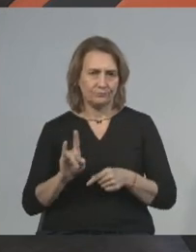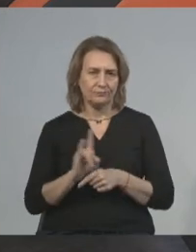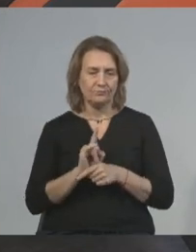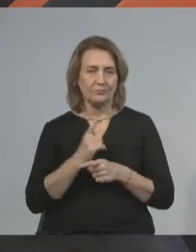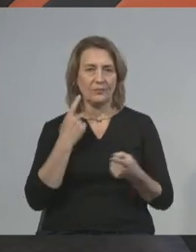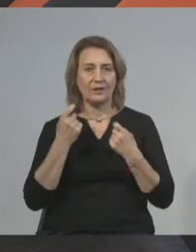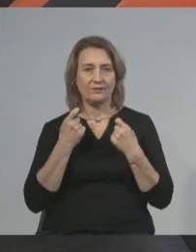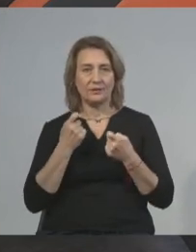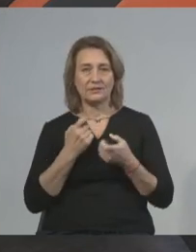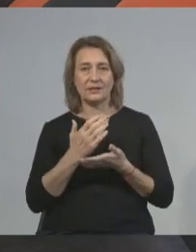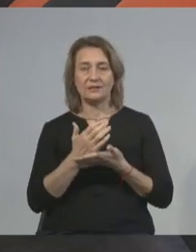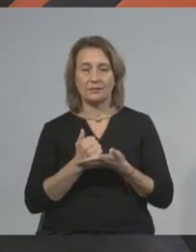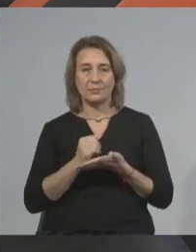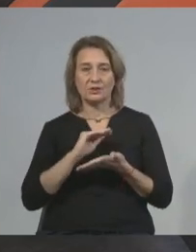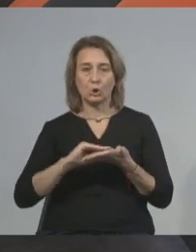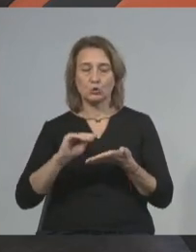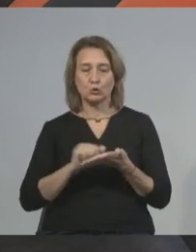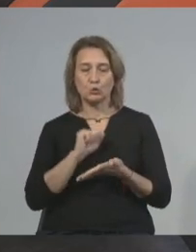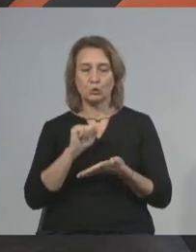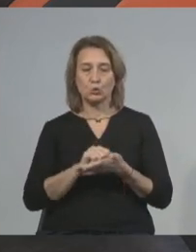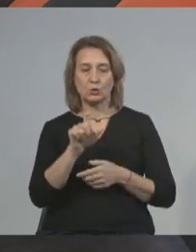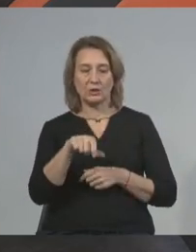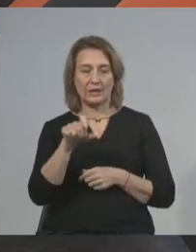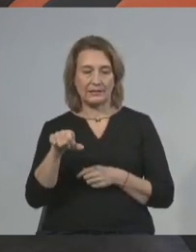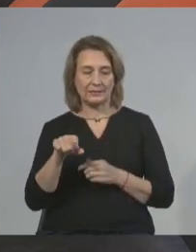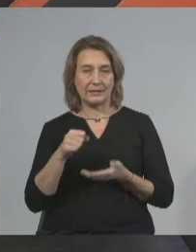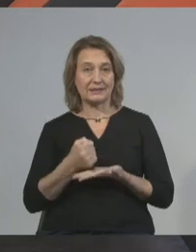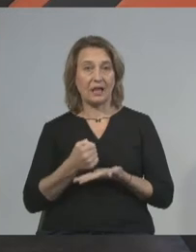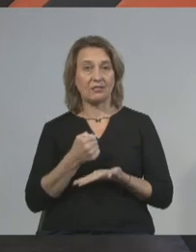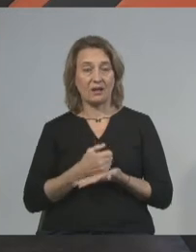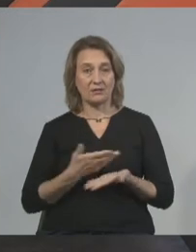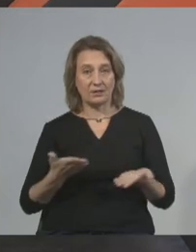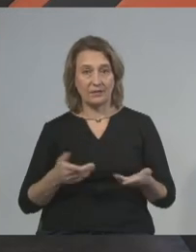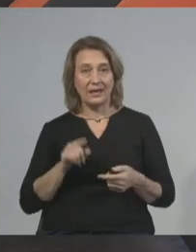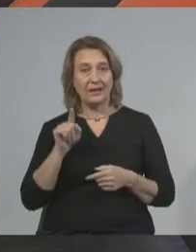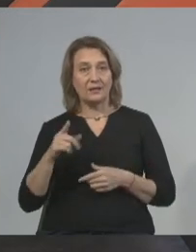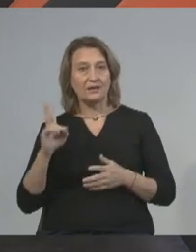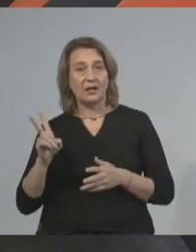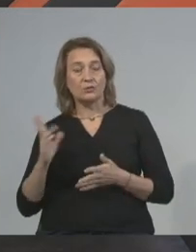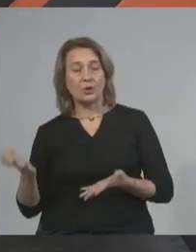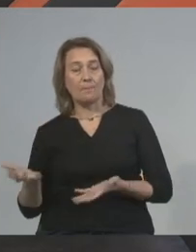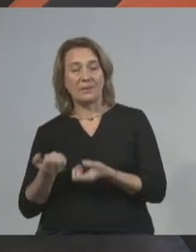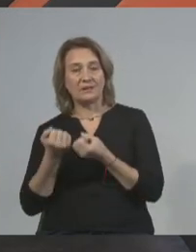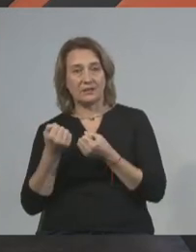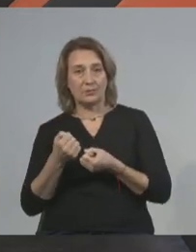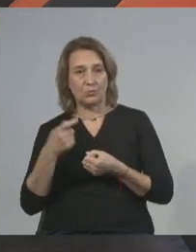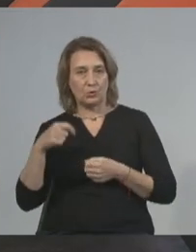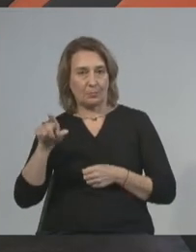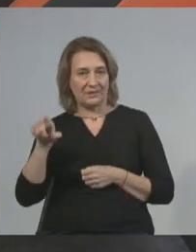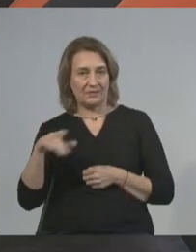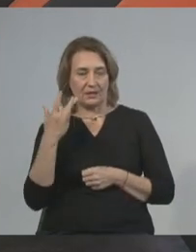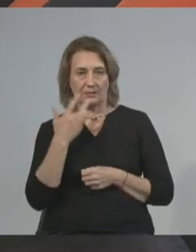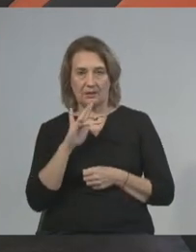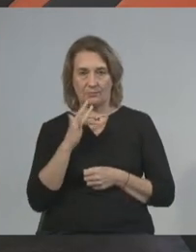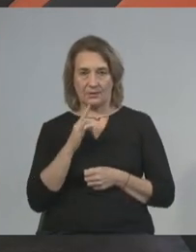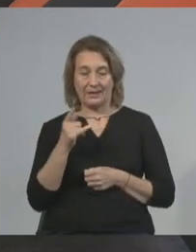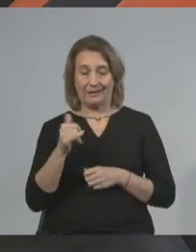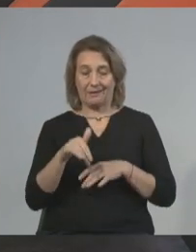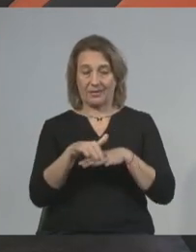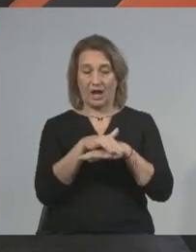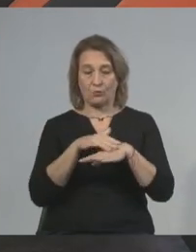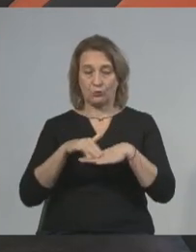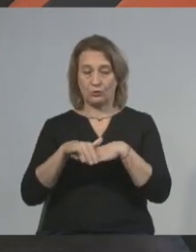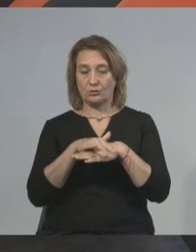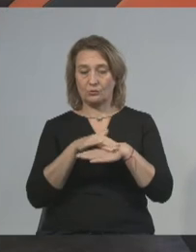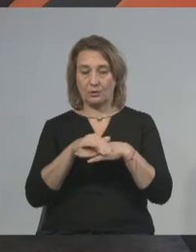that verify information stick to journalistic standards and there are other media that support trump